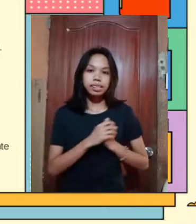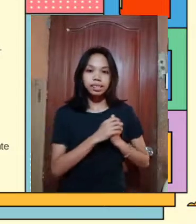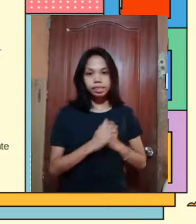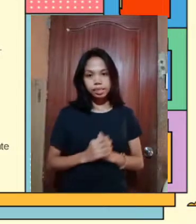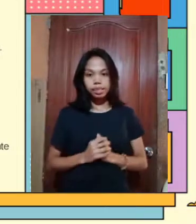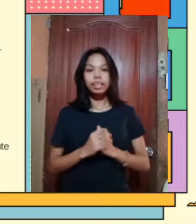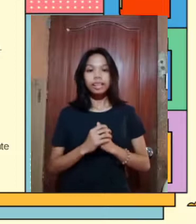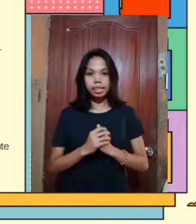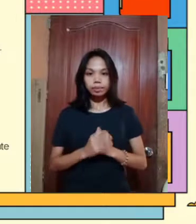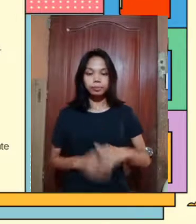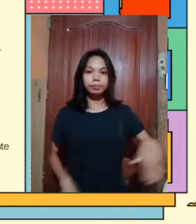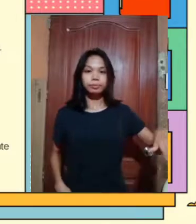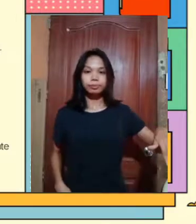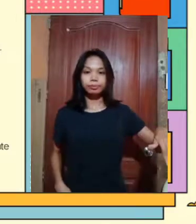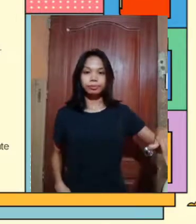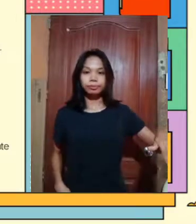Next is the late.